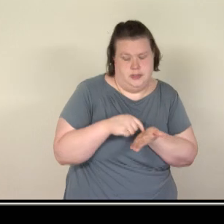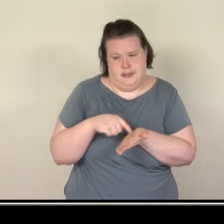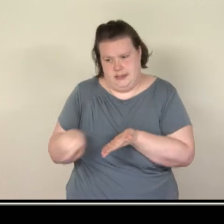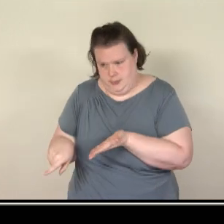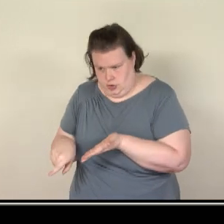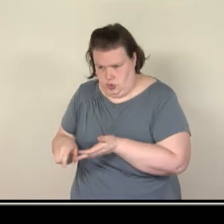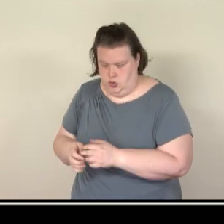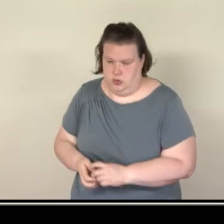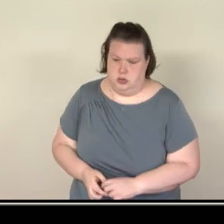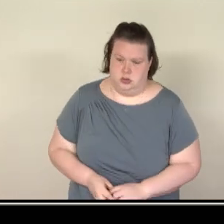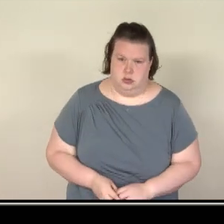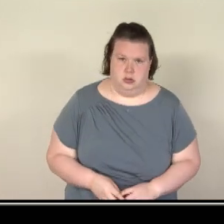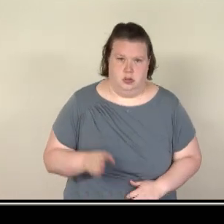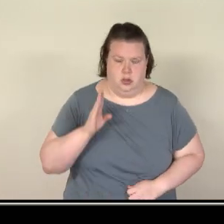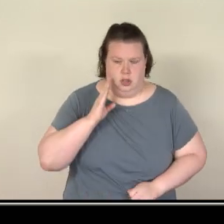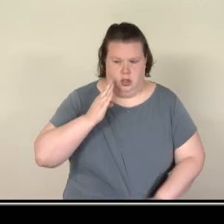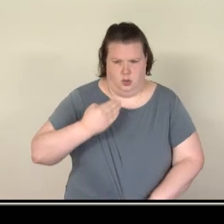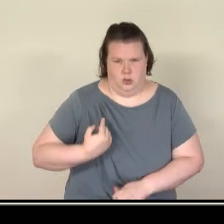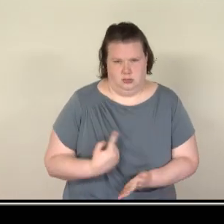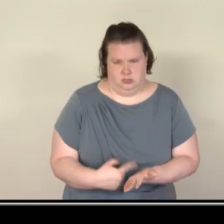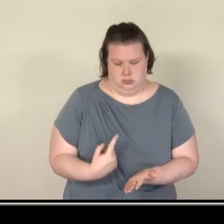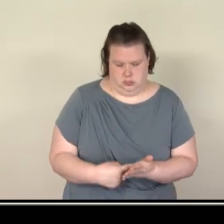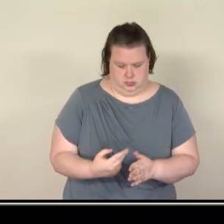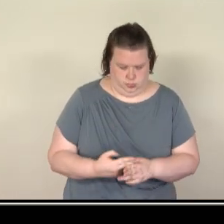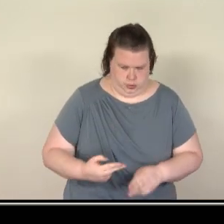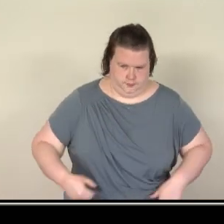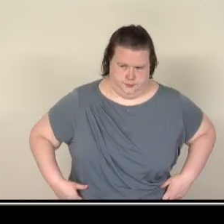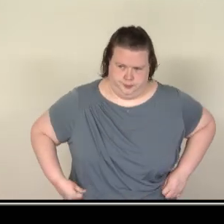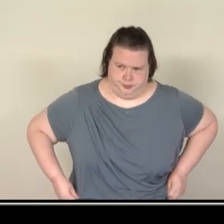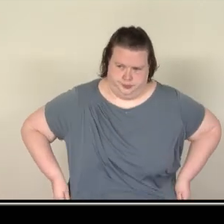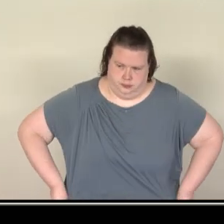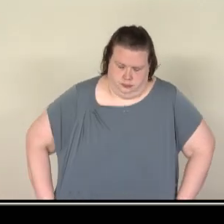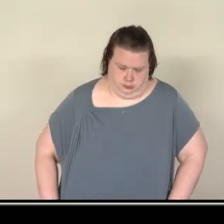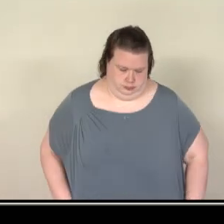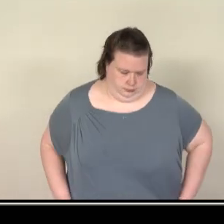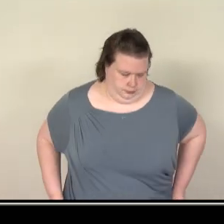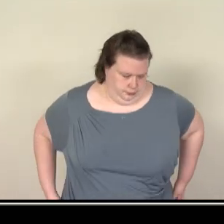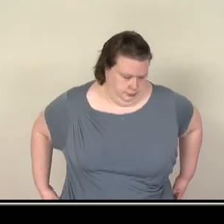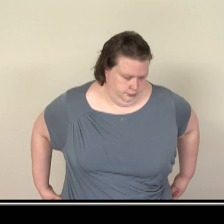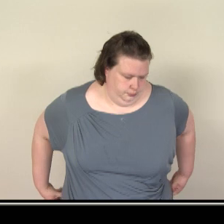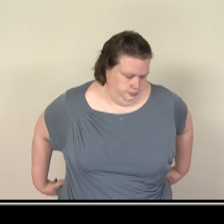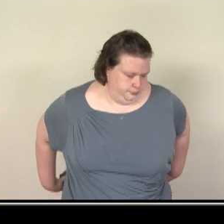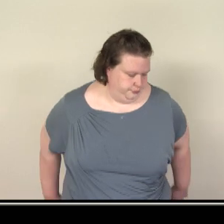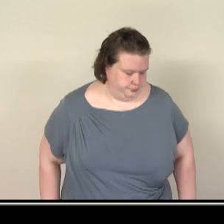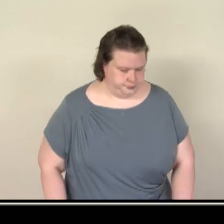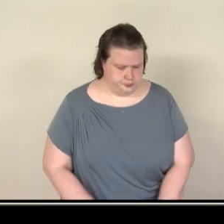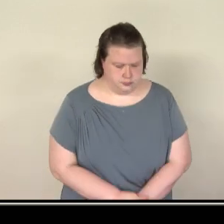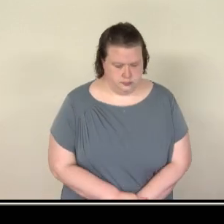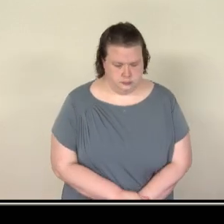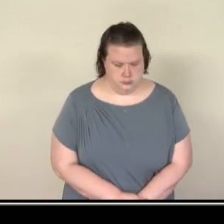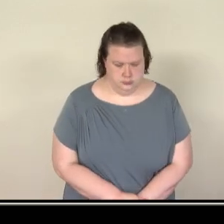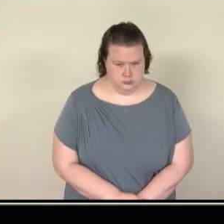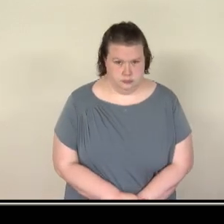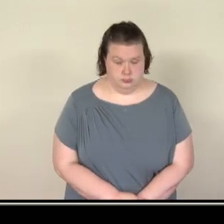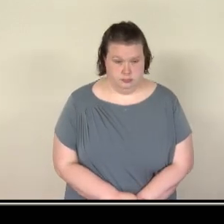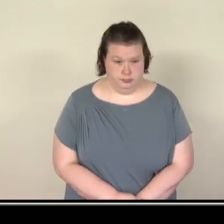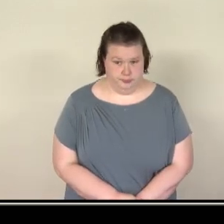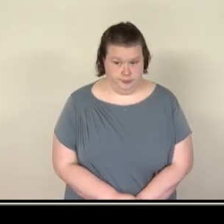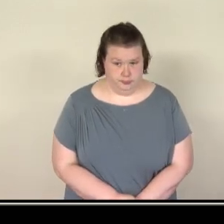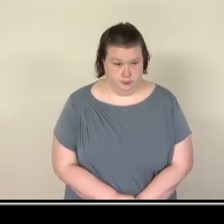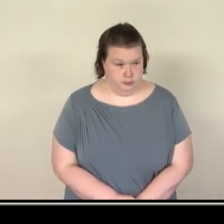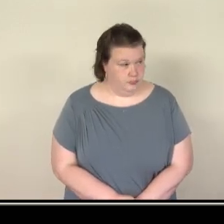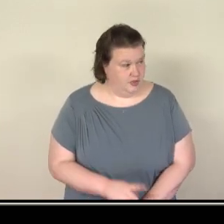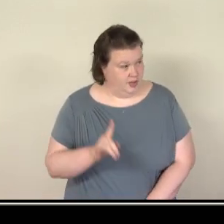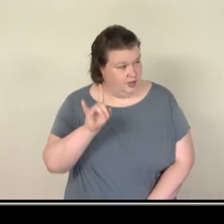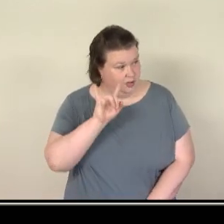because and I'll talk about those briefly. But right now, it looks like we're going to end up right about what we